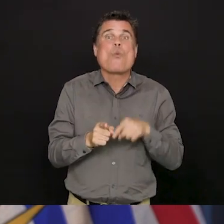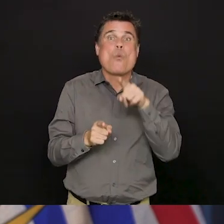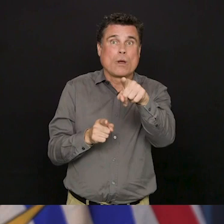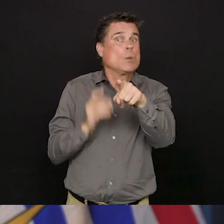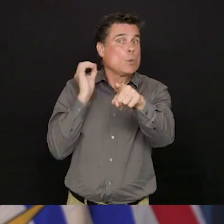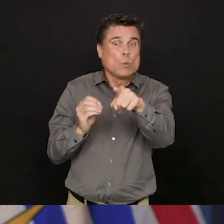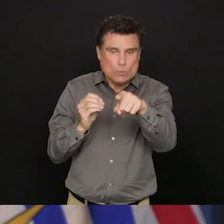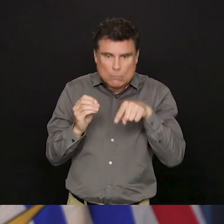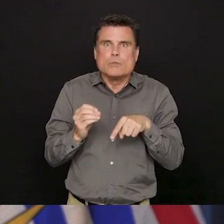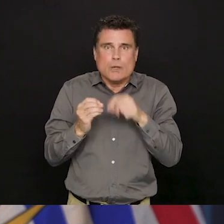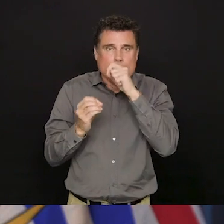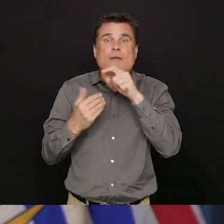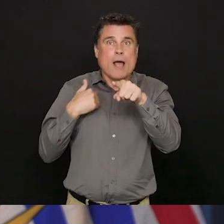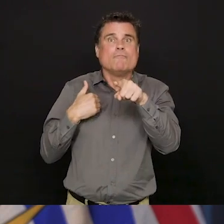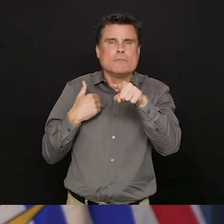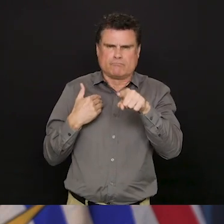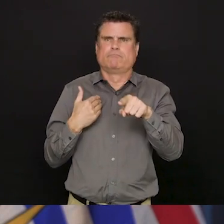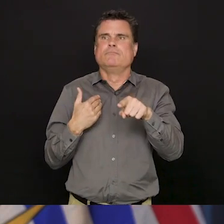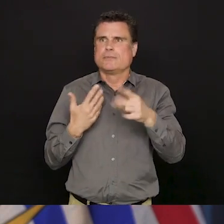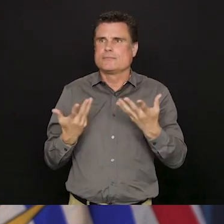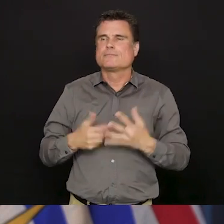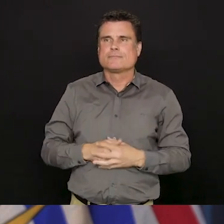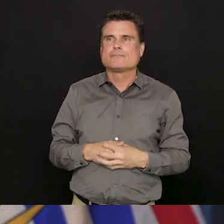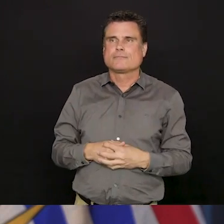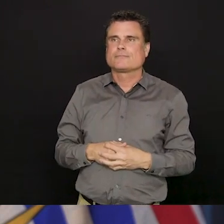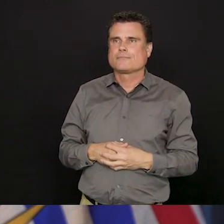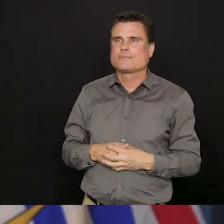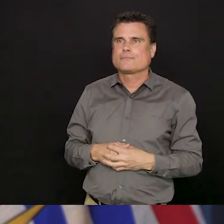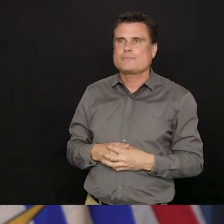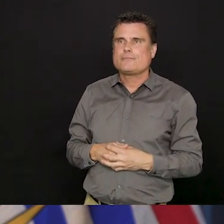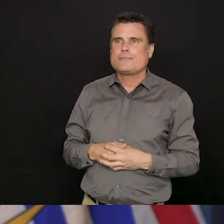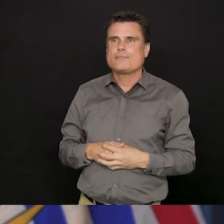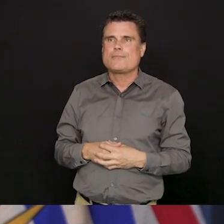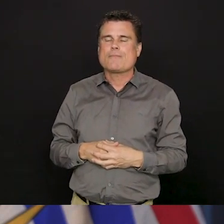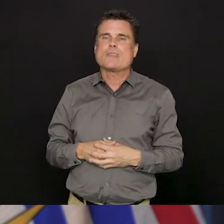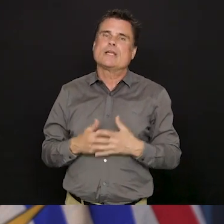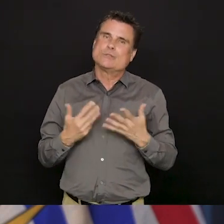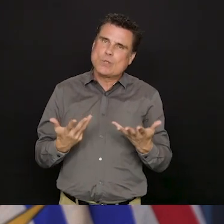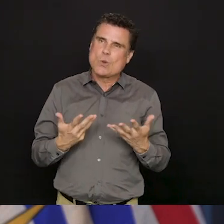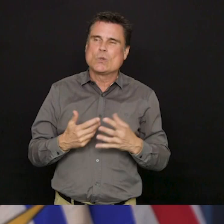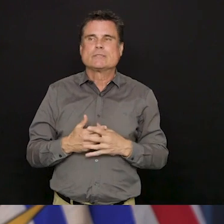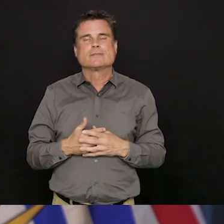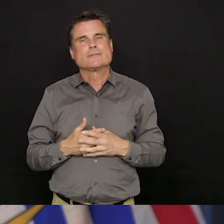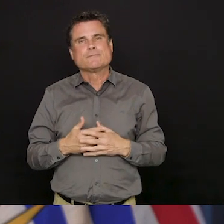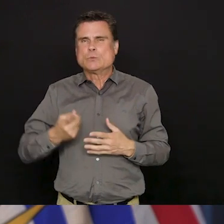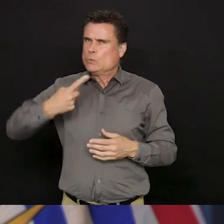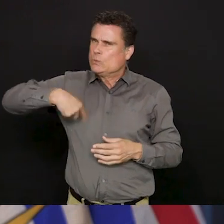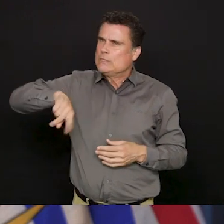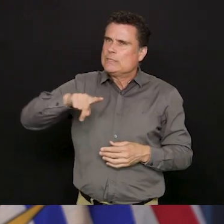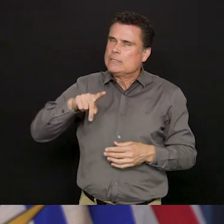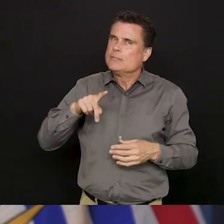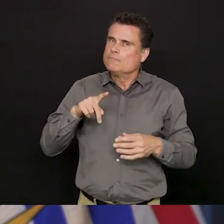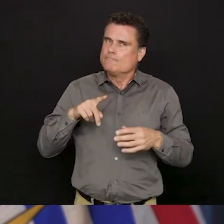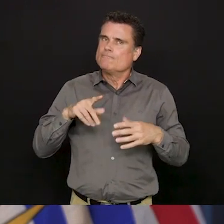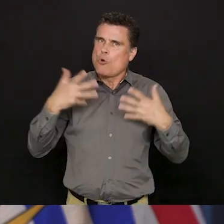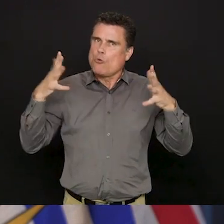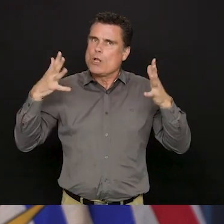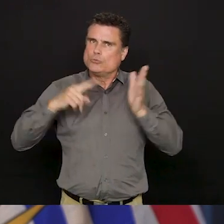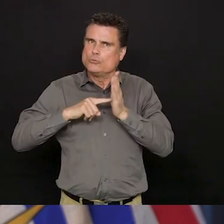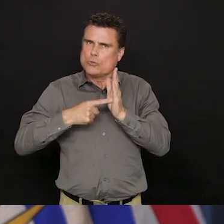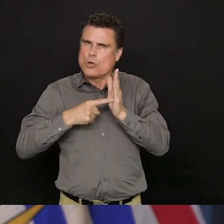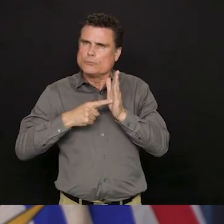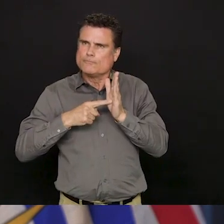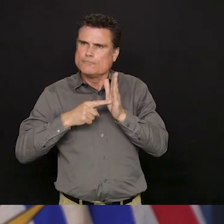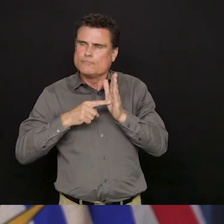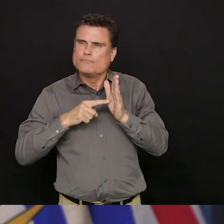we are working with the Lynn Valley Care Center with the people who have survived infection there, and there's a good proportion of them,